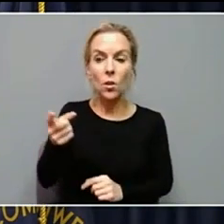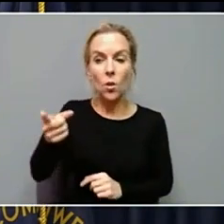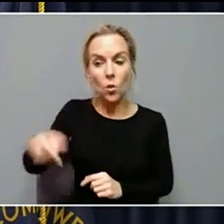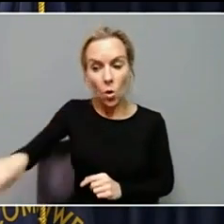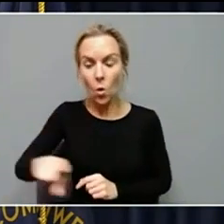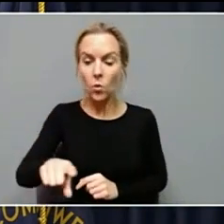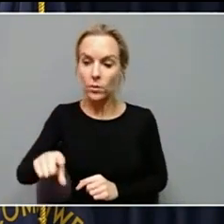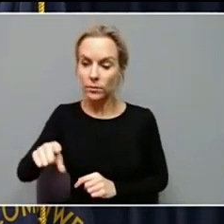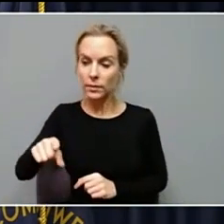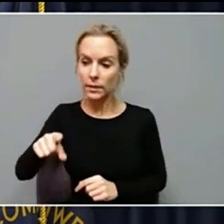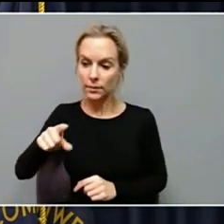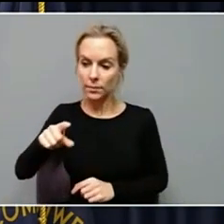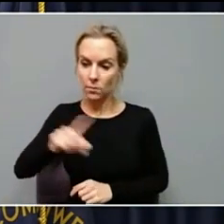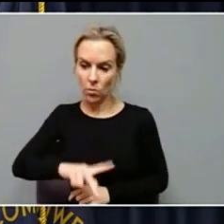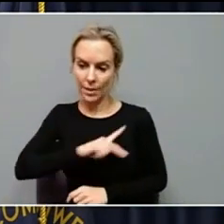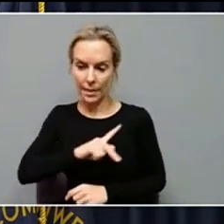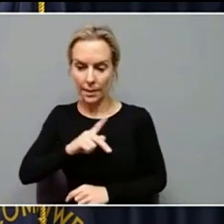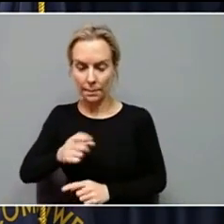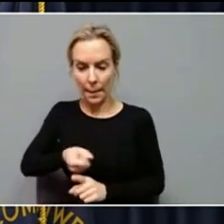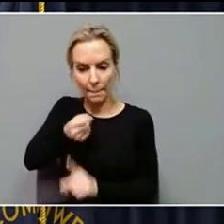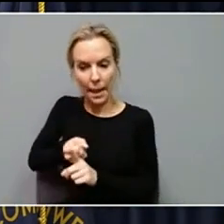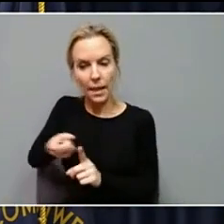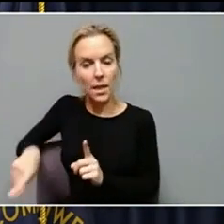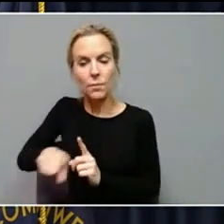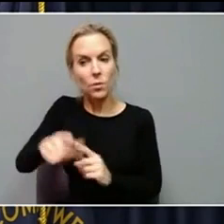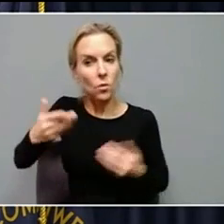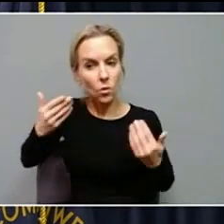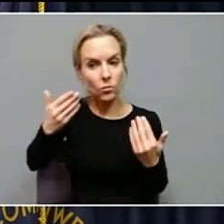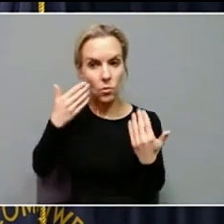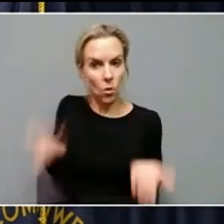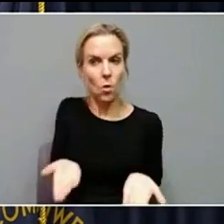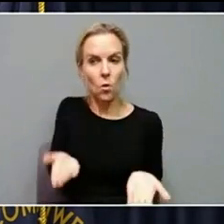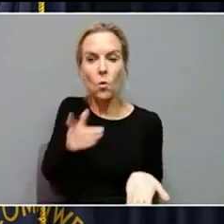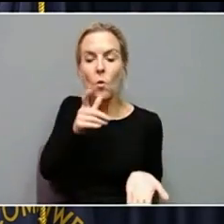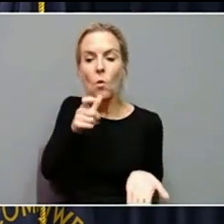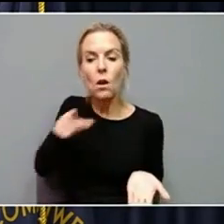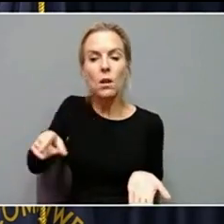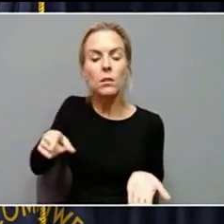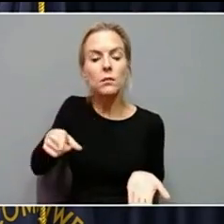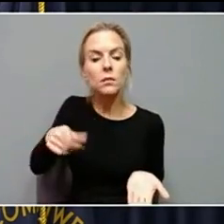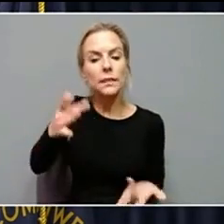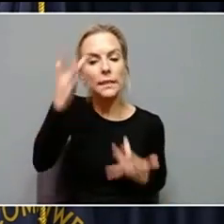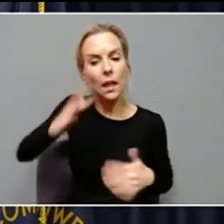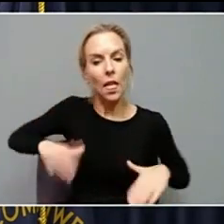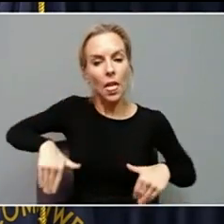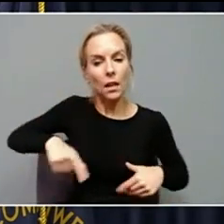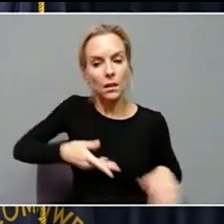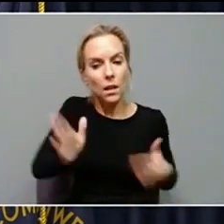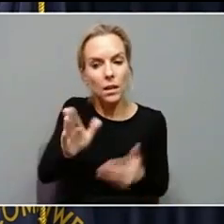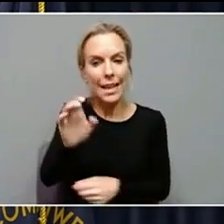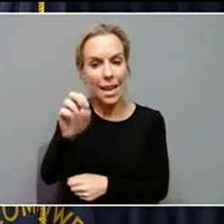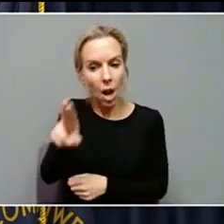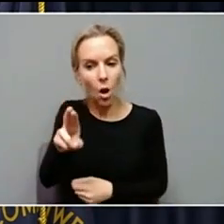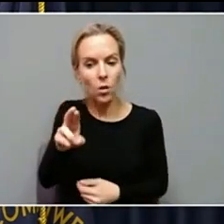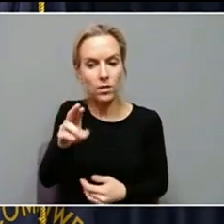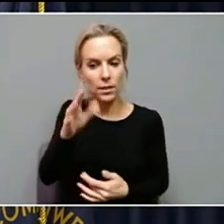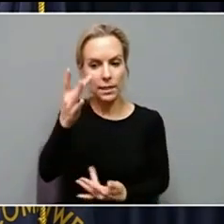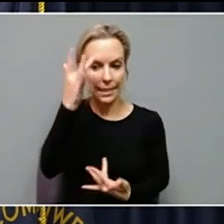them, if you don't know somebody who's in the ER, in the hospital with COVID, first of all, you